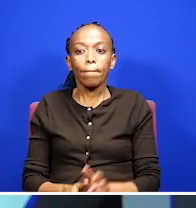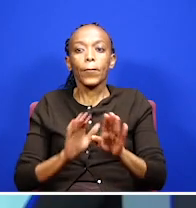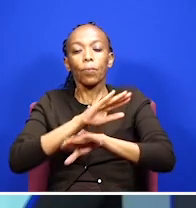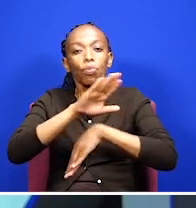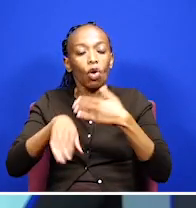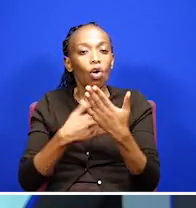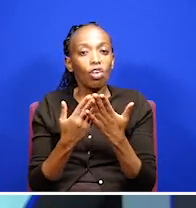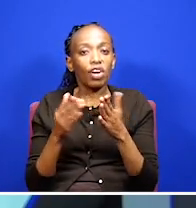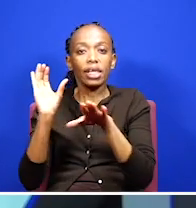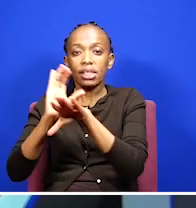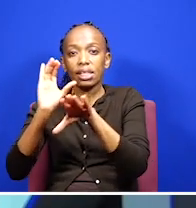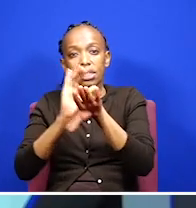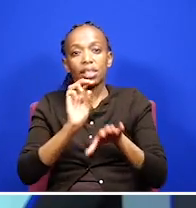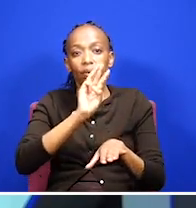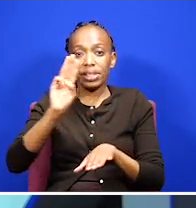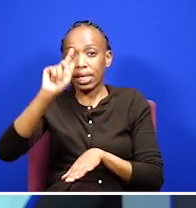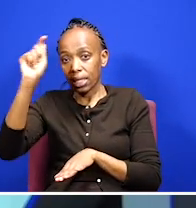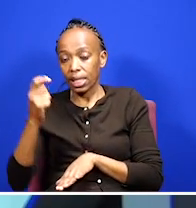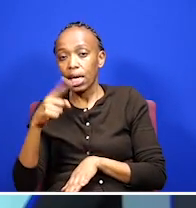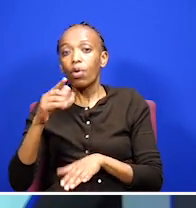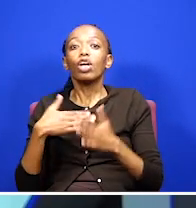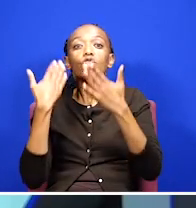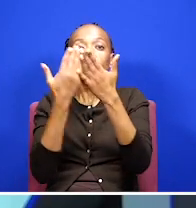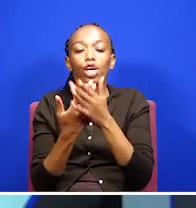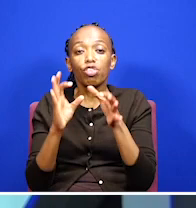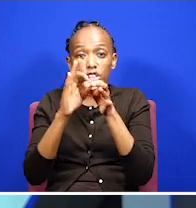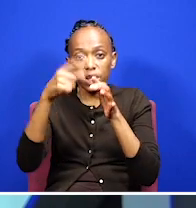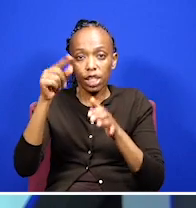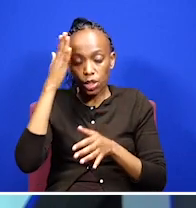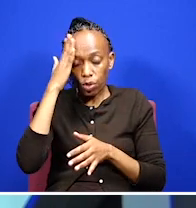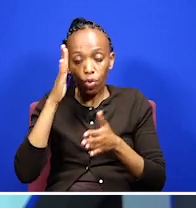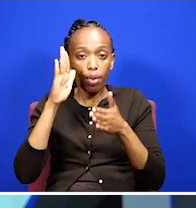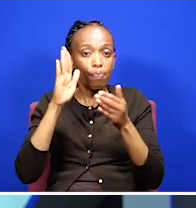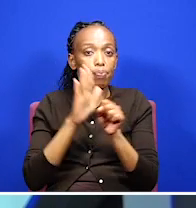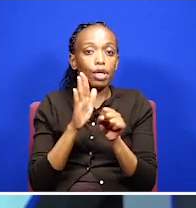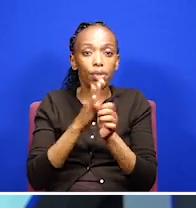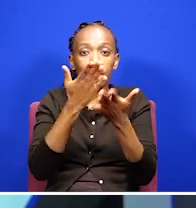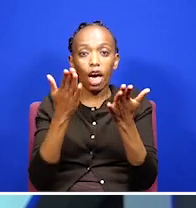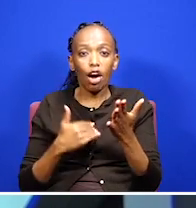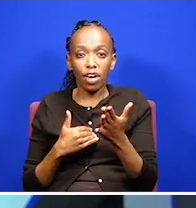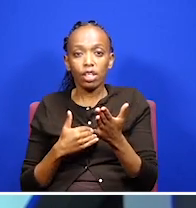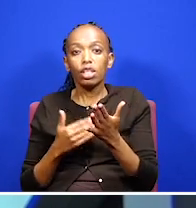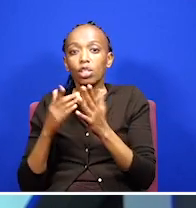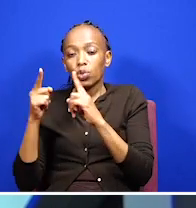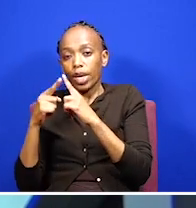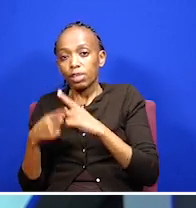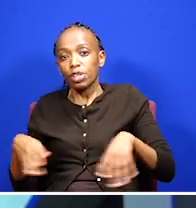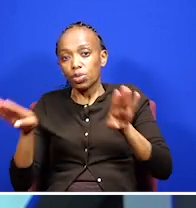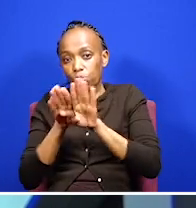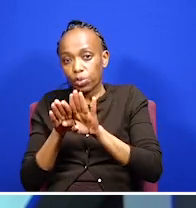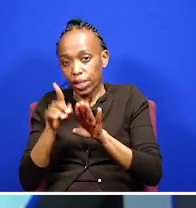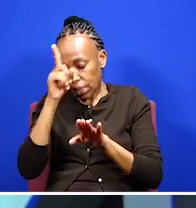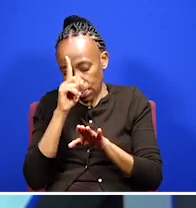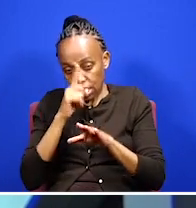All of our assemblies in the western part of Kenya, we want to thank you for joining us. We know that a good number of you have had to go through the lockdown, a